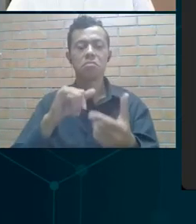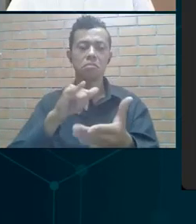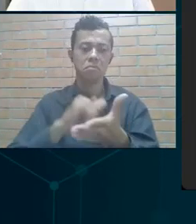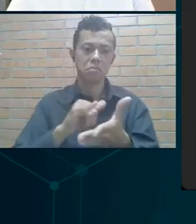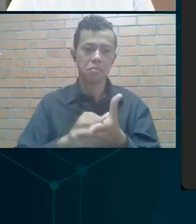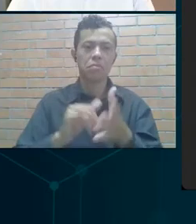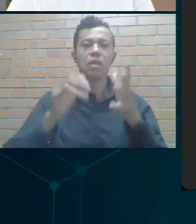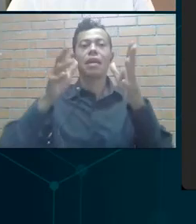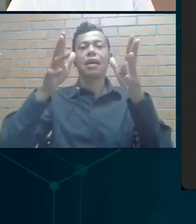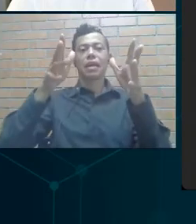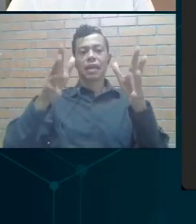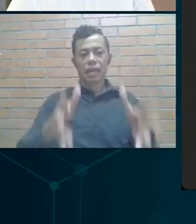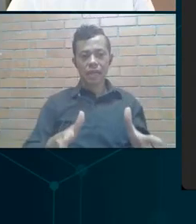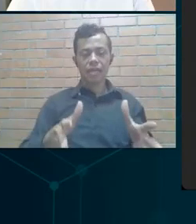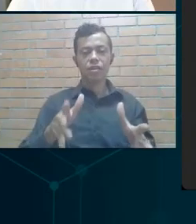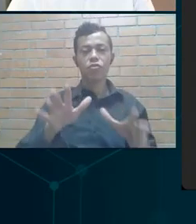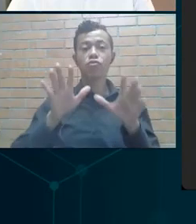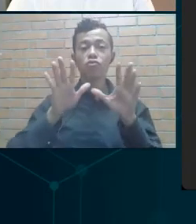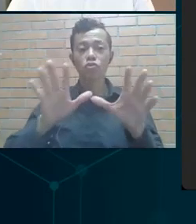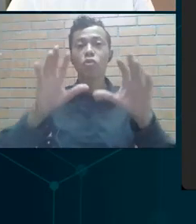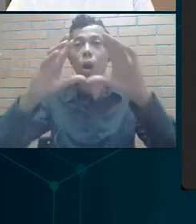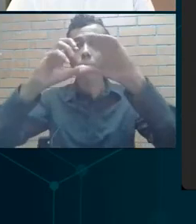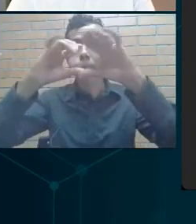the cloud. Abel.